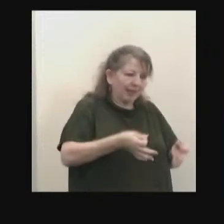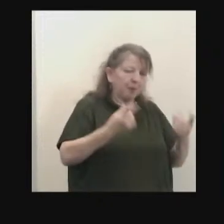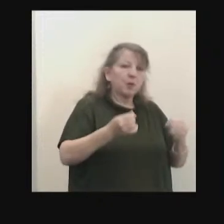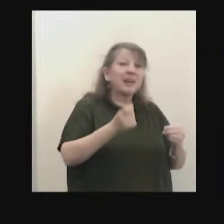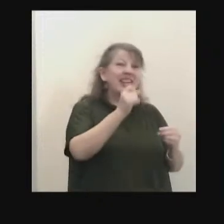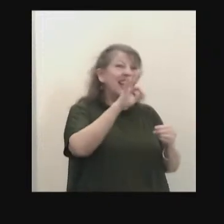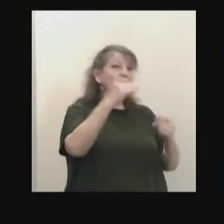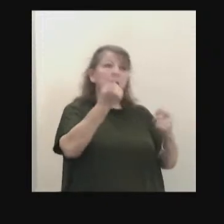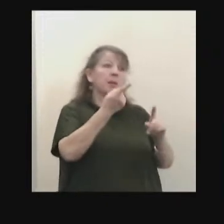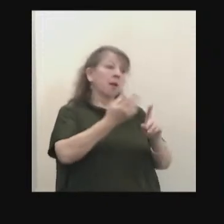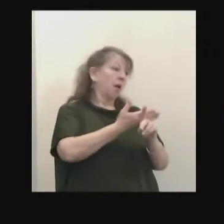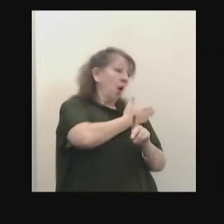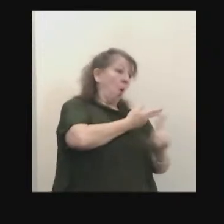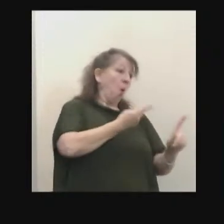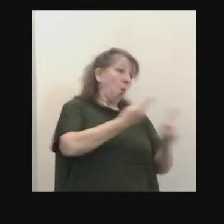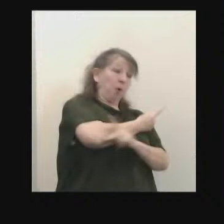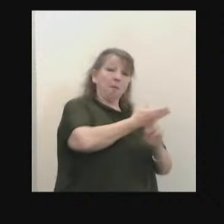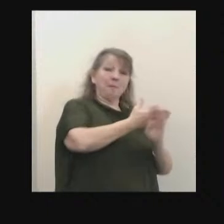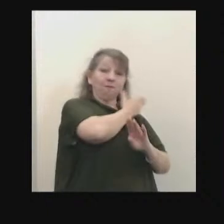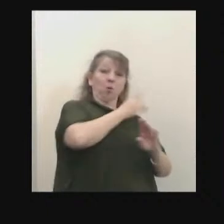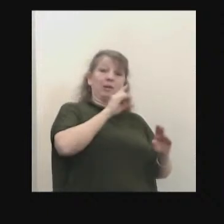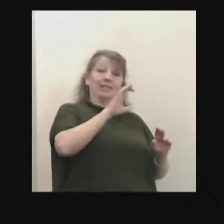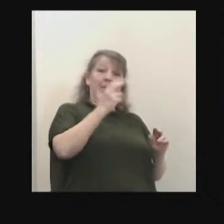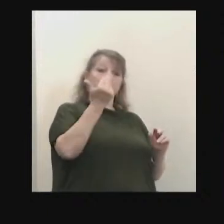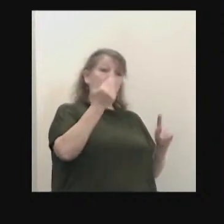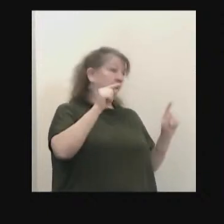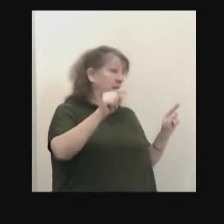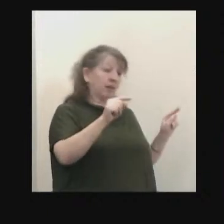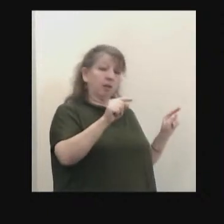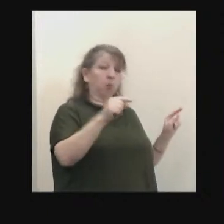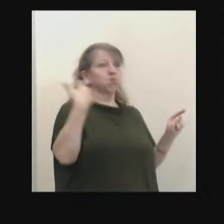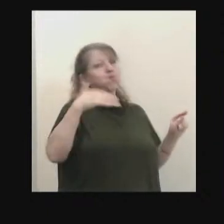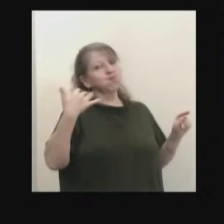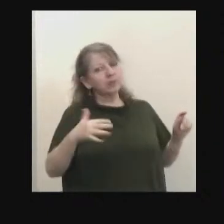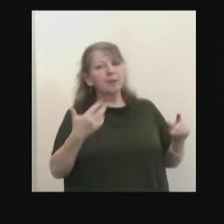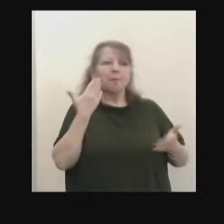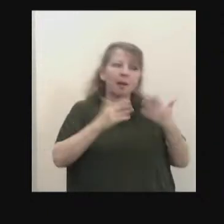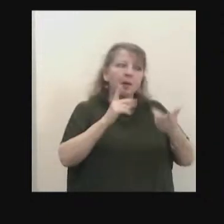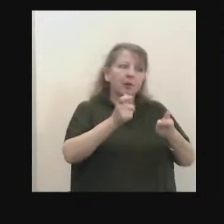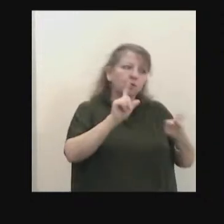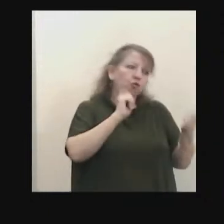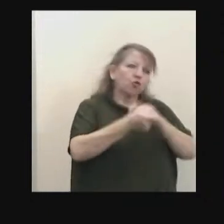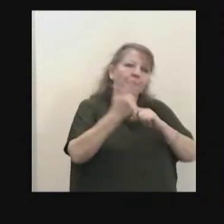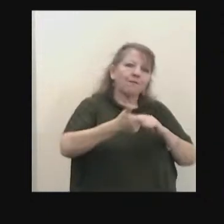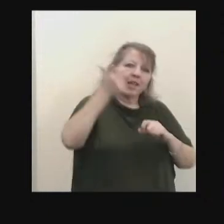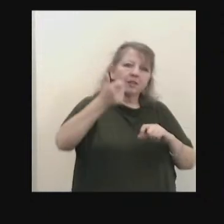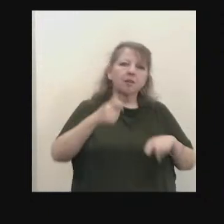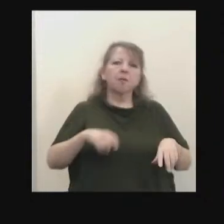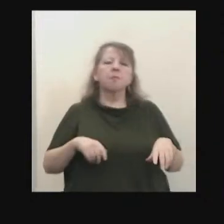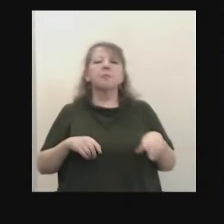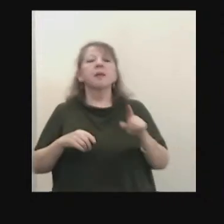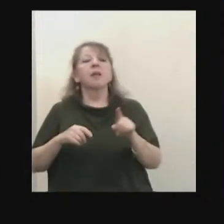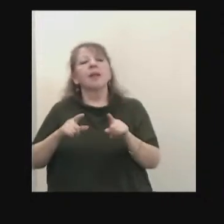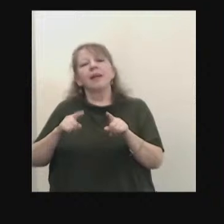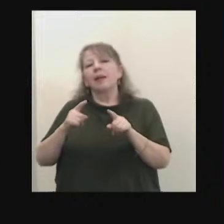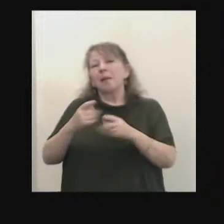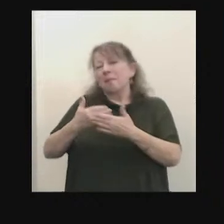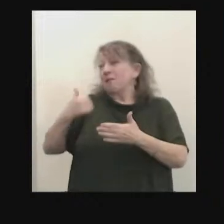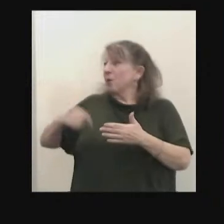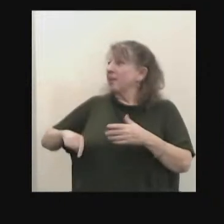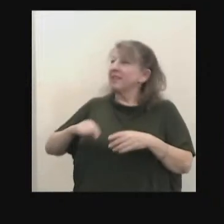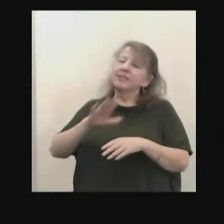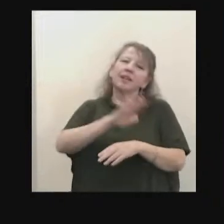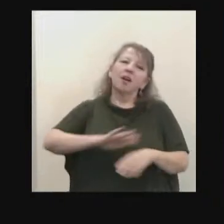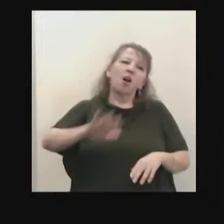this last Monday to where we are today, the total hospital capacity has basically remained steady the past week, about 90%. Has